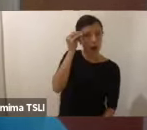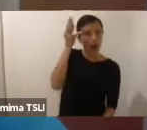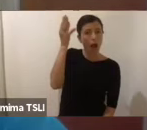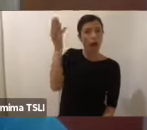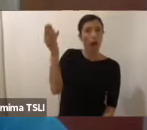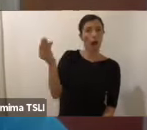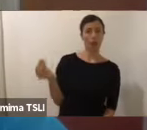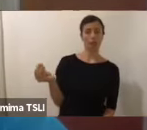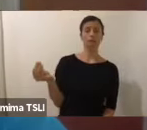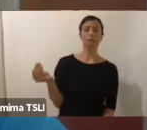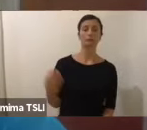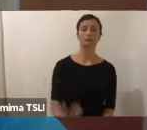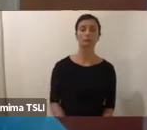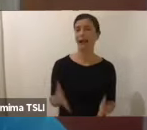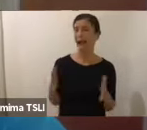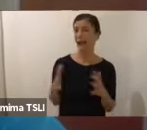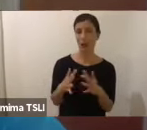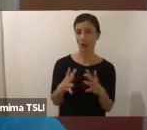um prasadachita